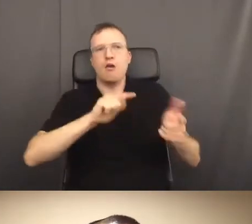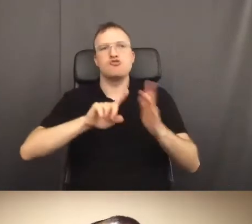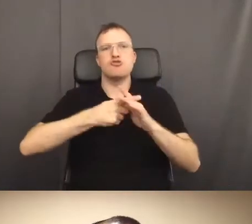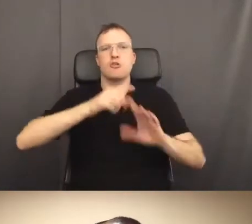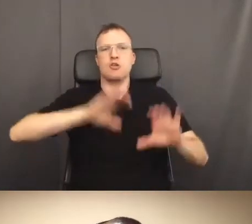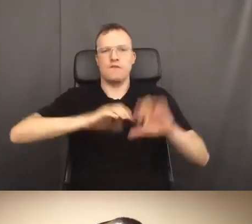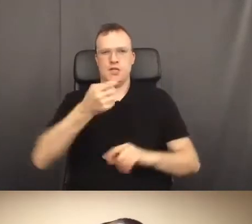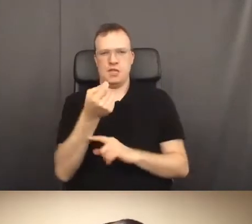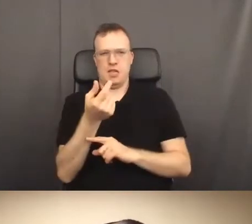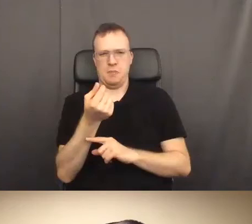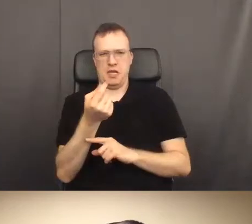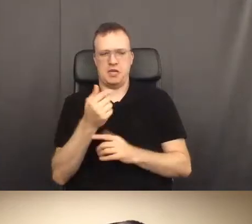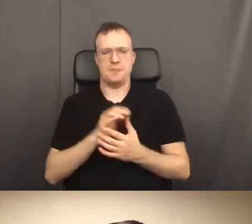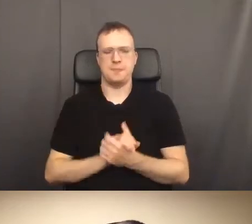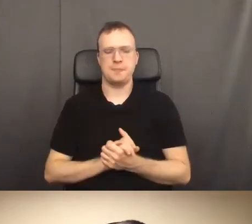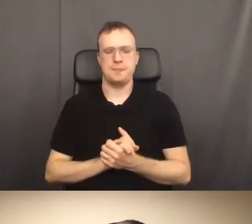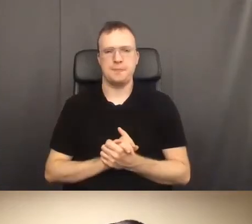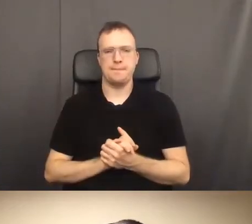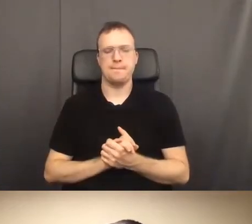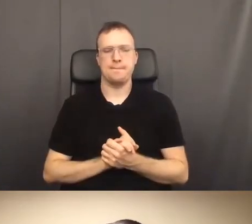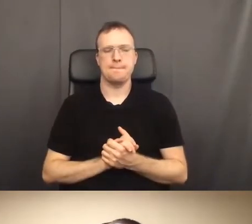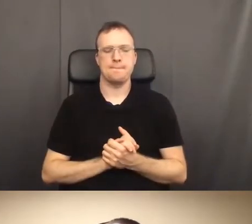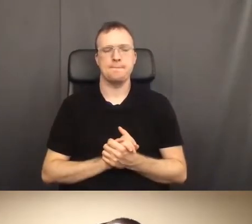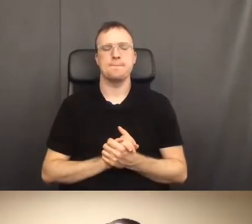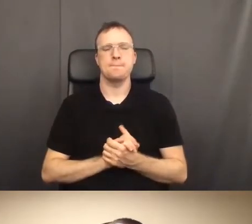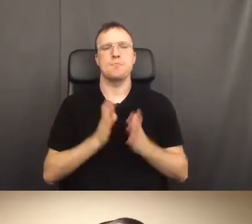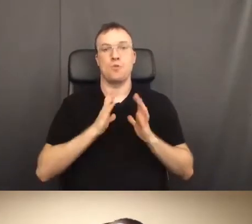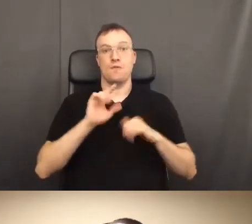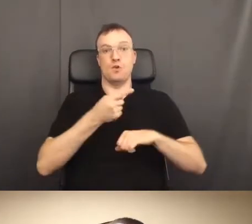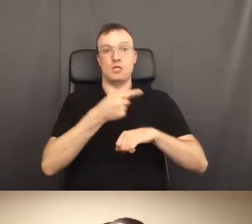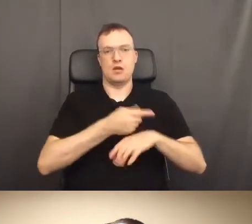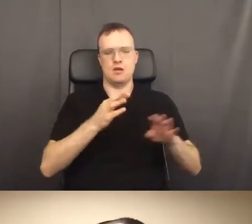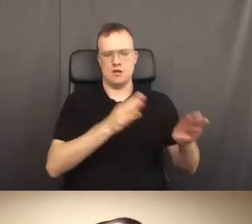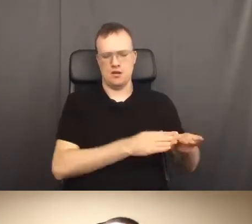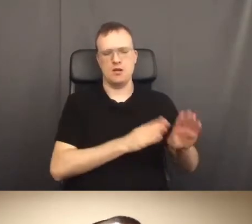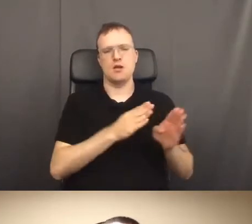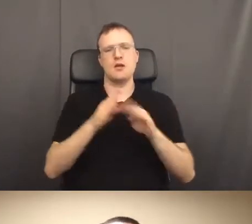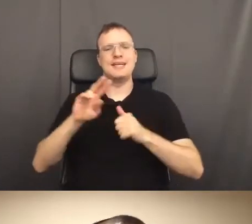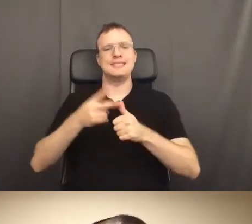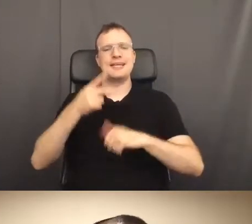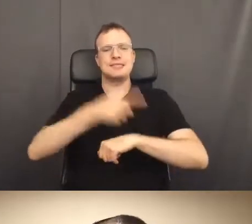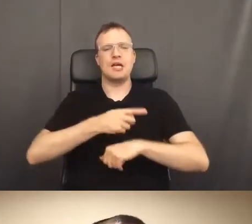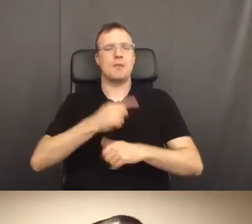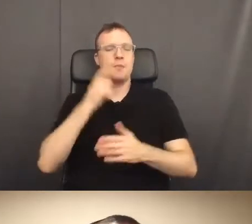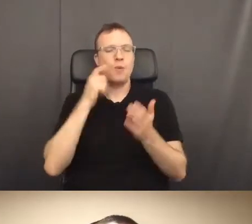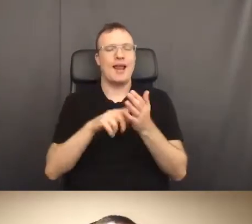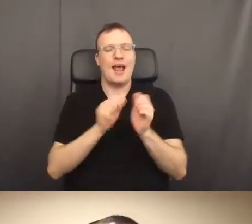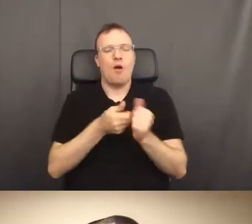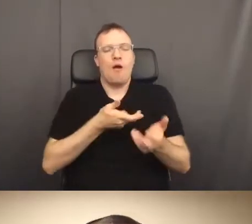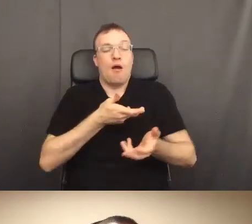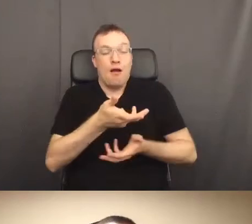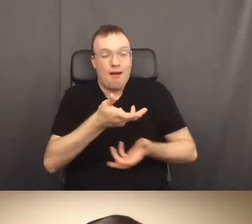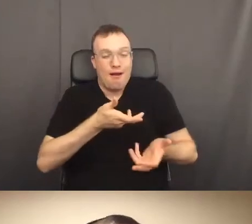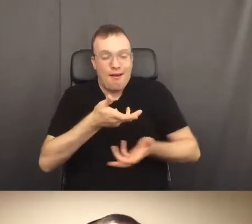bit. So by the second day, I kind of knew how to navigate him while I